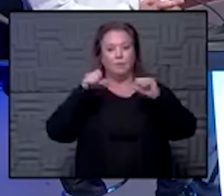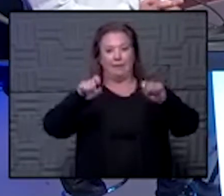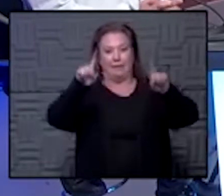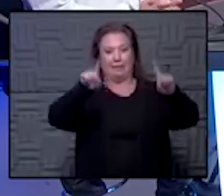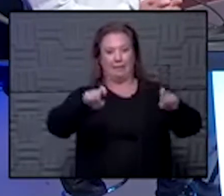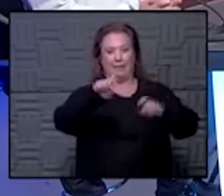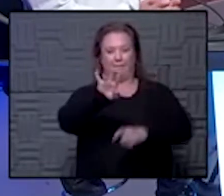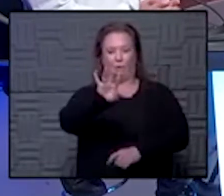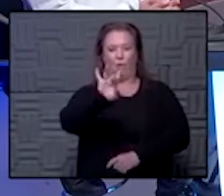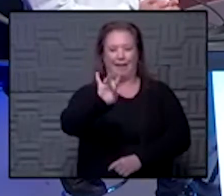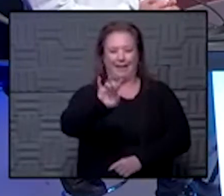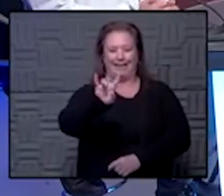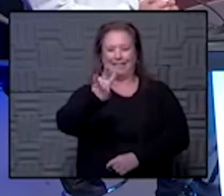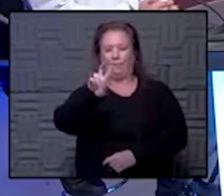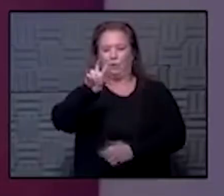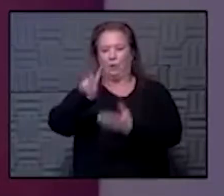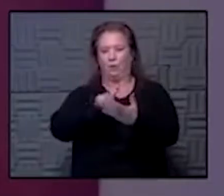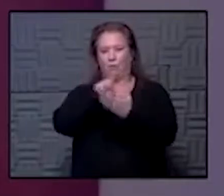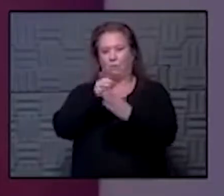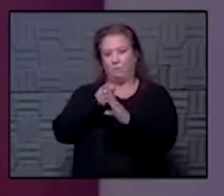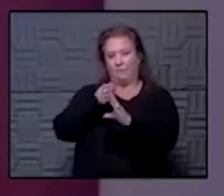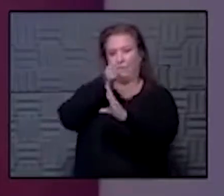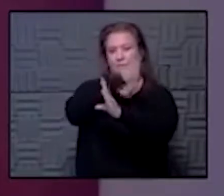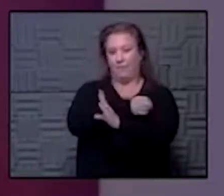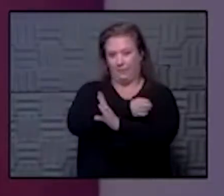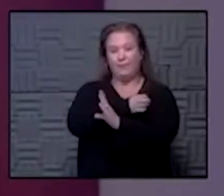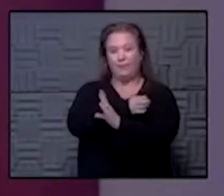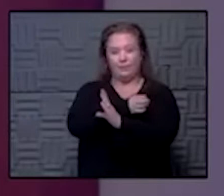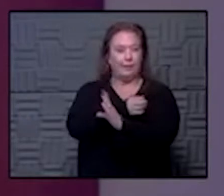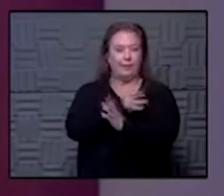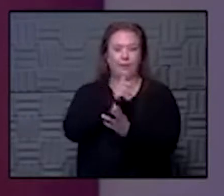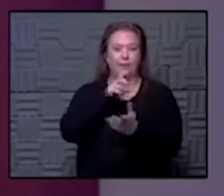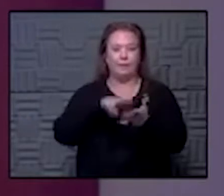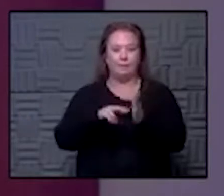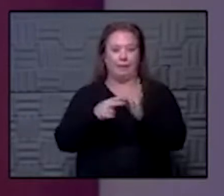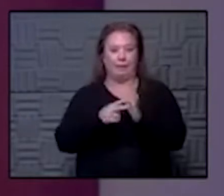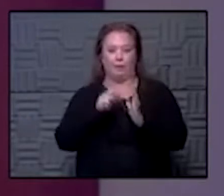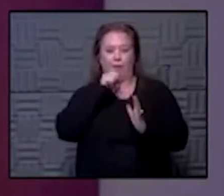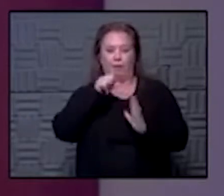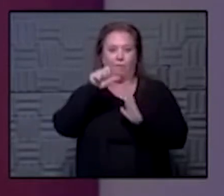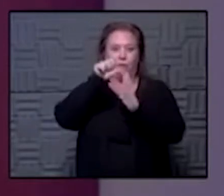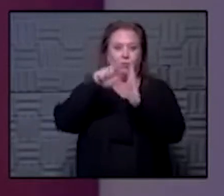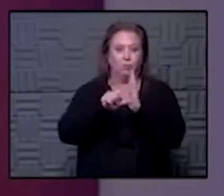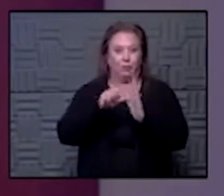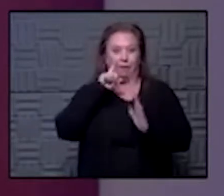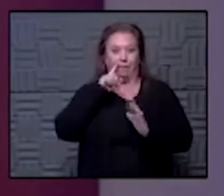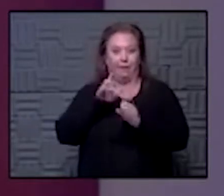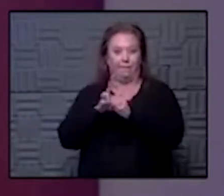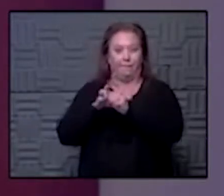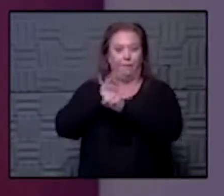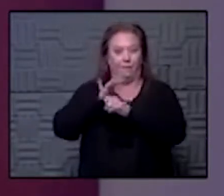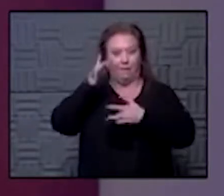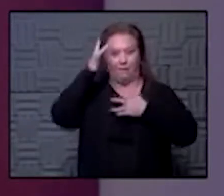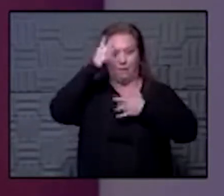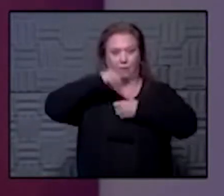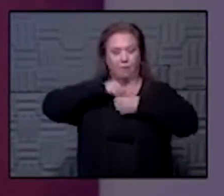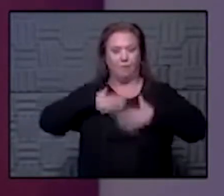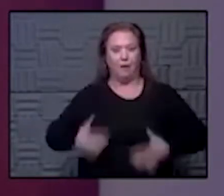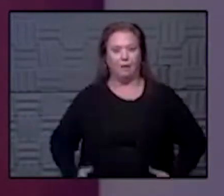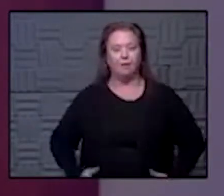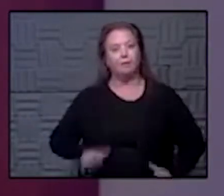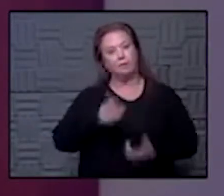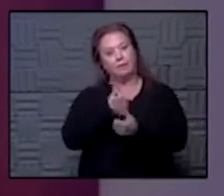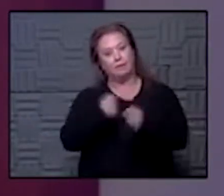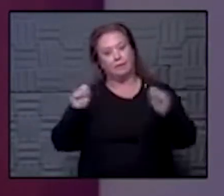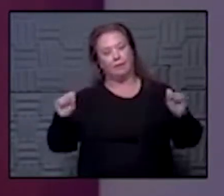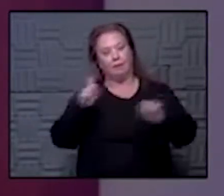tested 48 to 72 hours beforehand. So we're not undergoing a procedure when somebody's actively infected. And that's for the safety of the